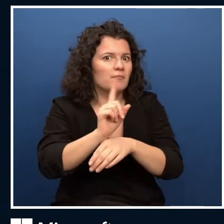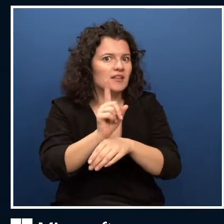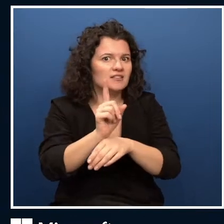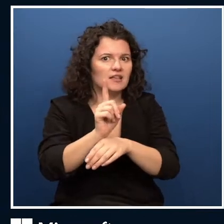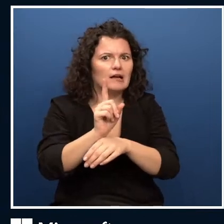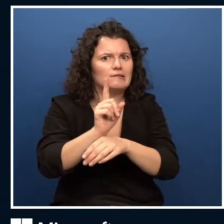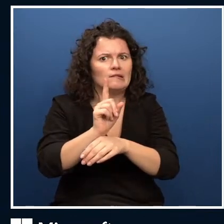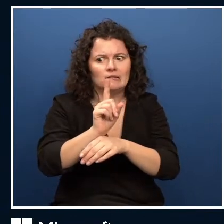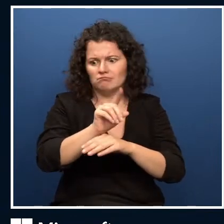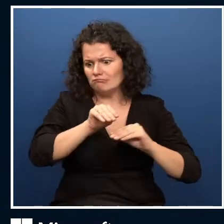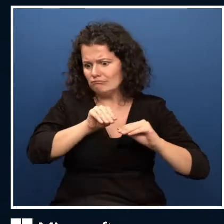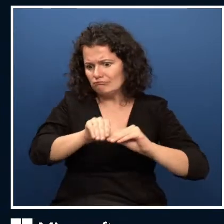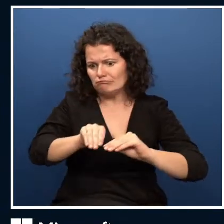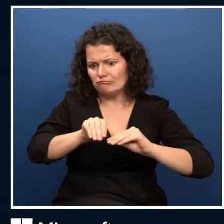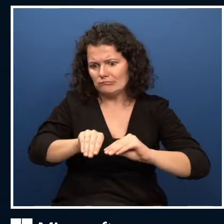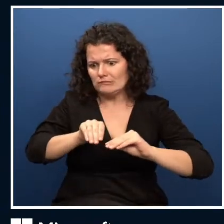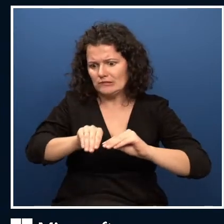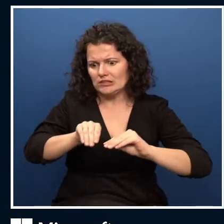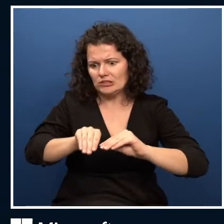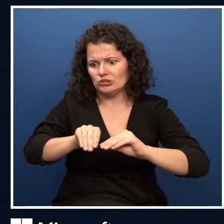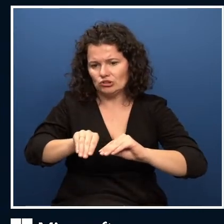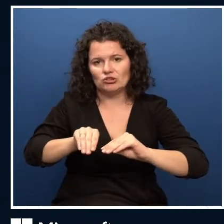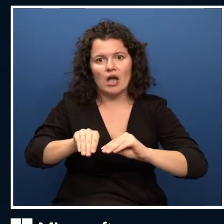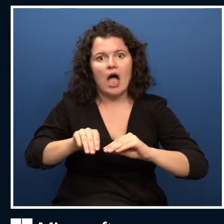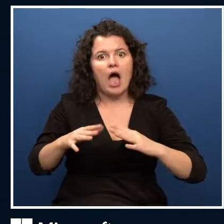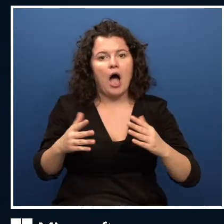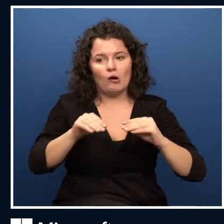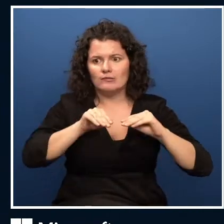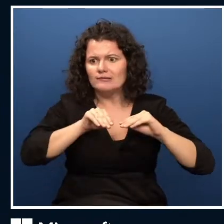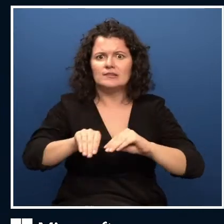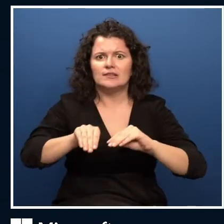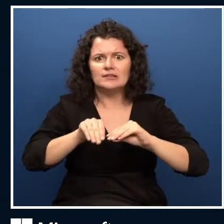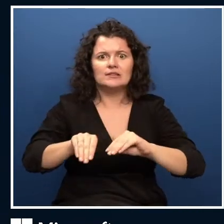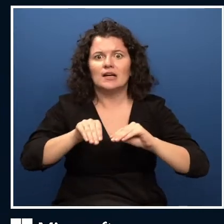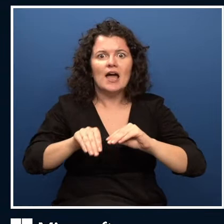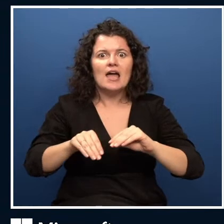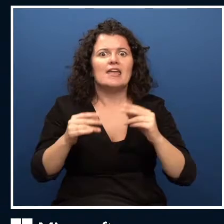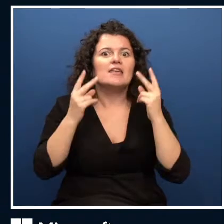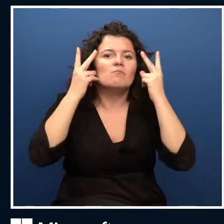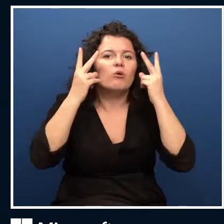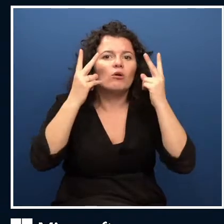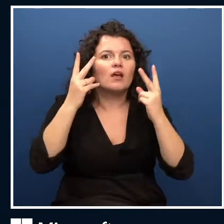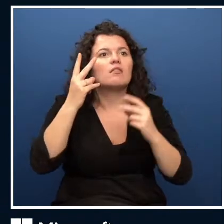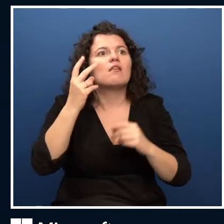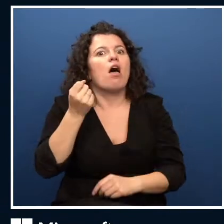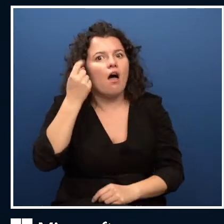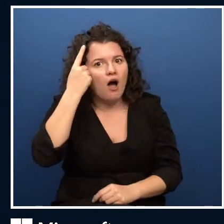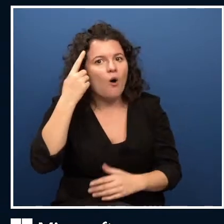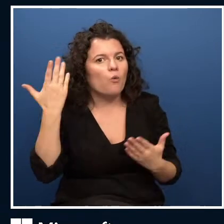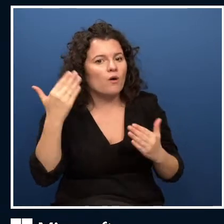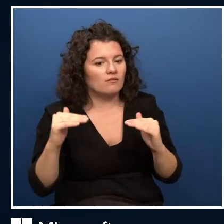kind of modeling technique, why you should be attending this talk and learning about fairness.